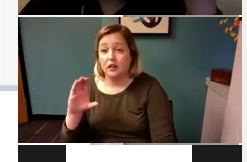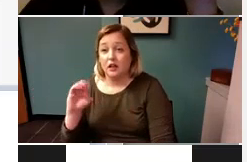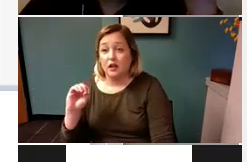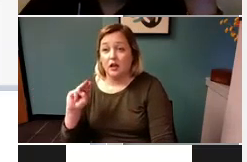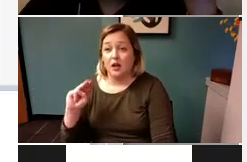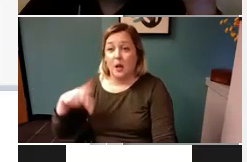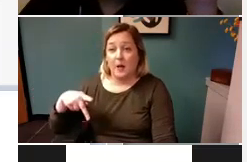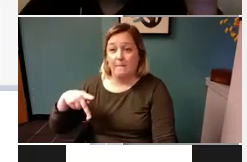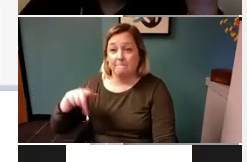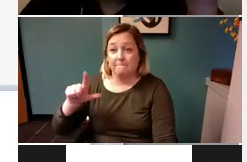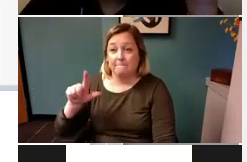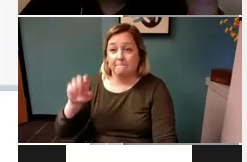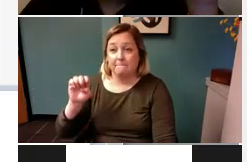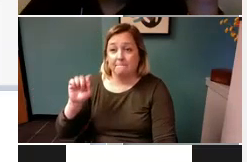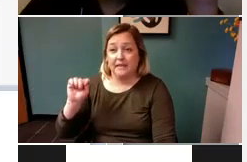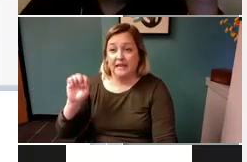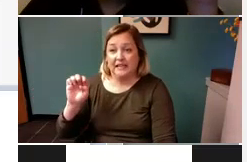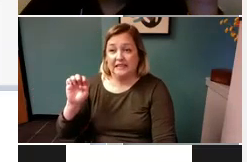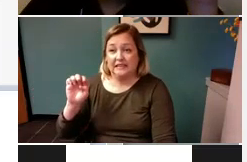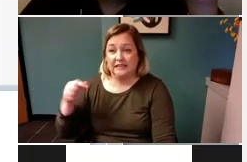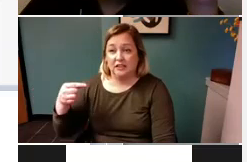everyone understand this particular point here?